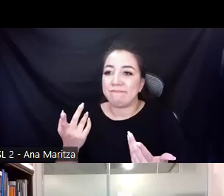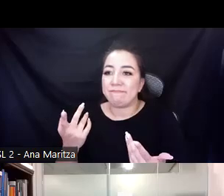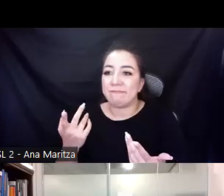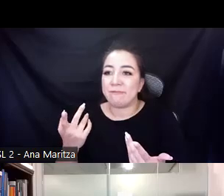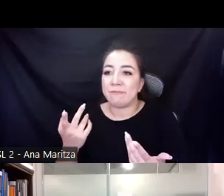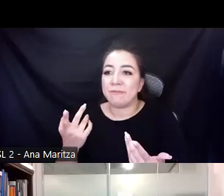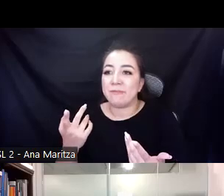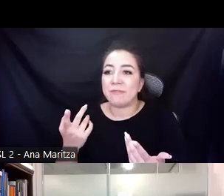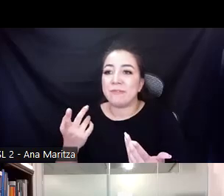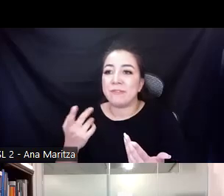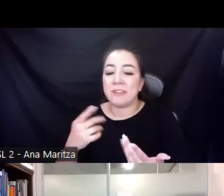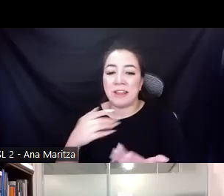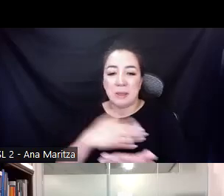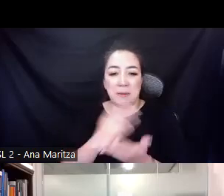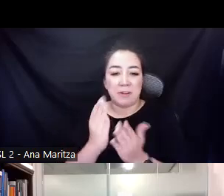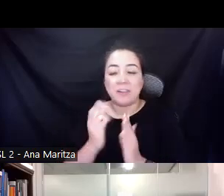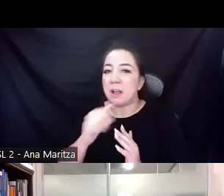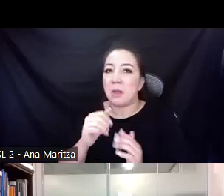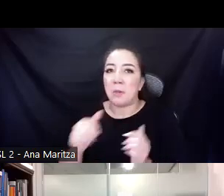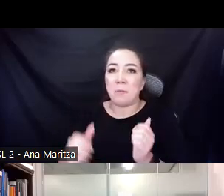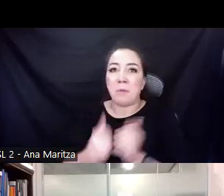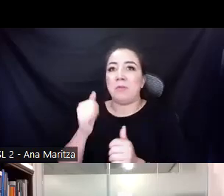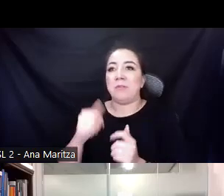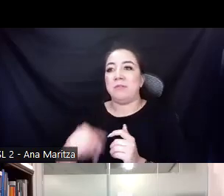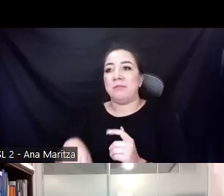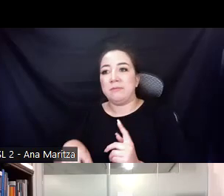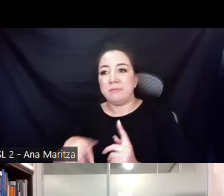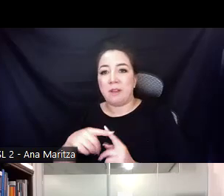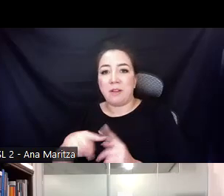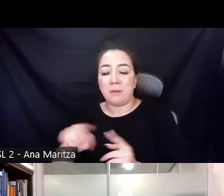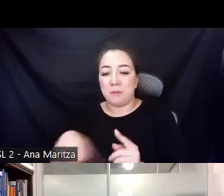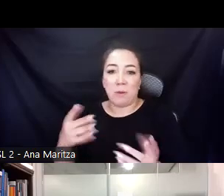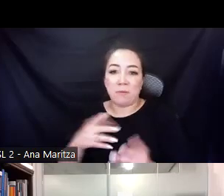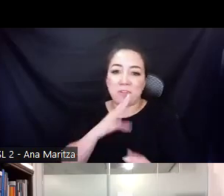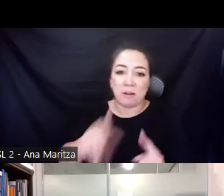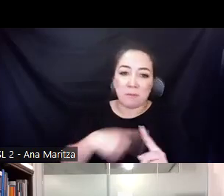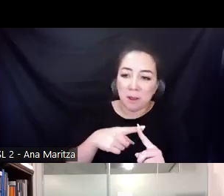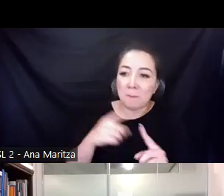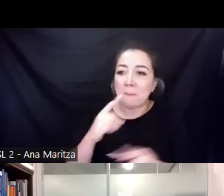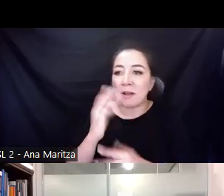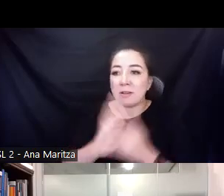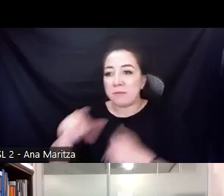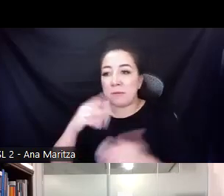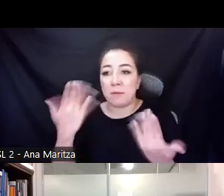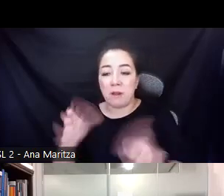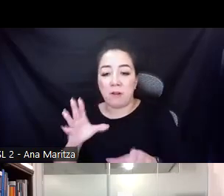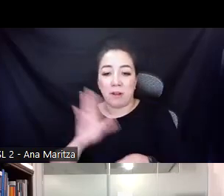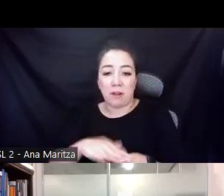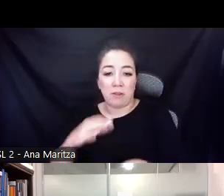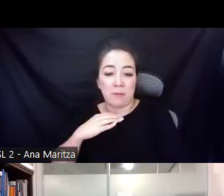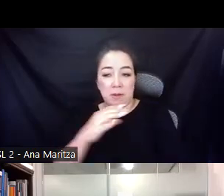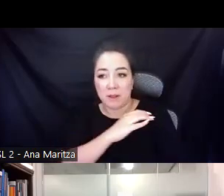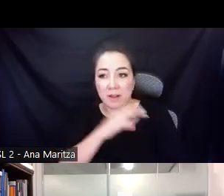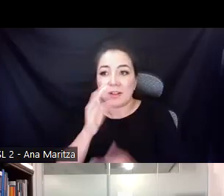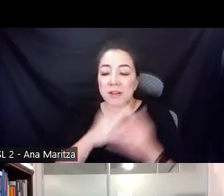climate in the budget is not the most opportune for what I'm going to be talking about. And for some of you who've been on the committee, some